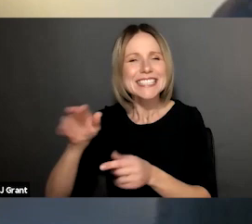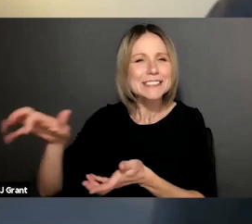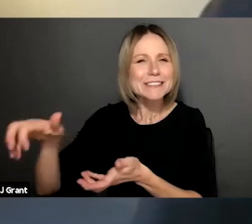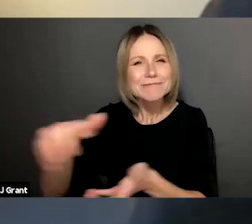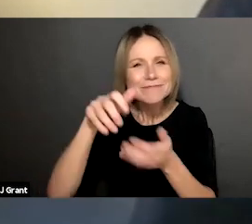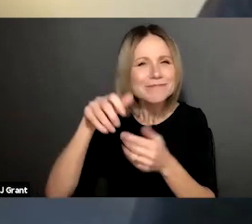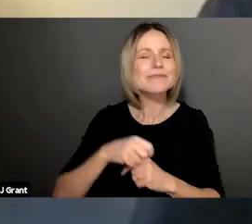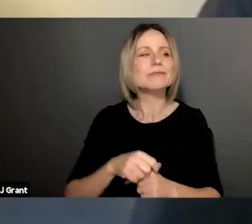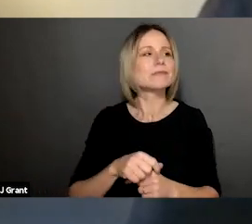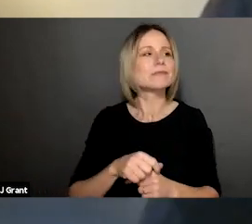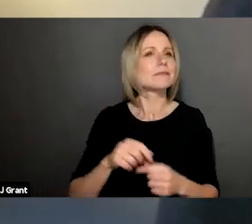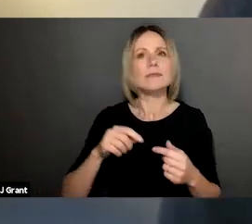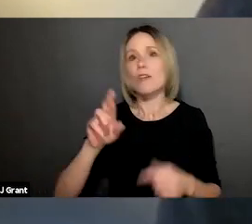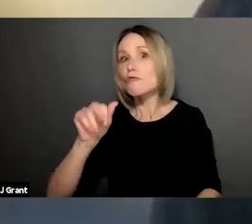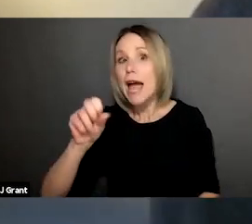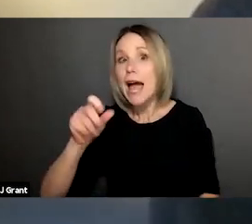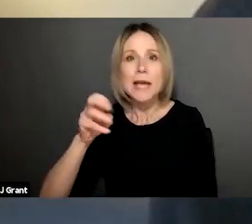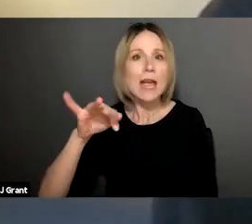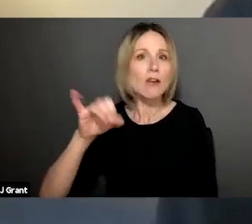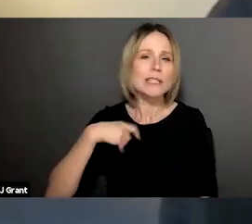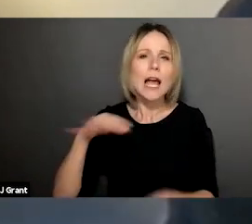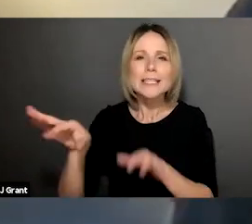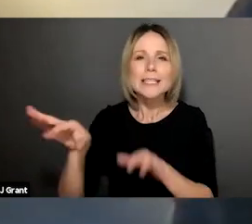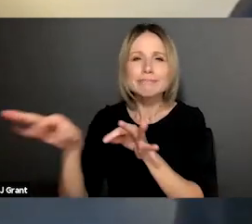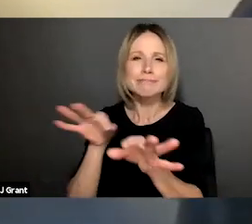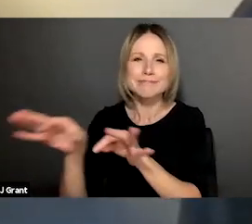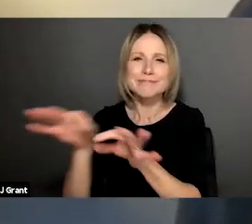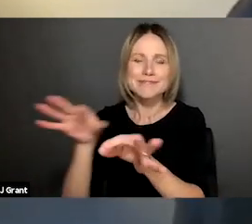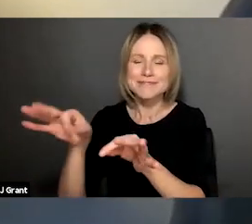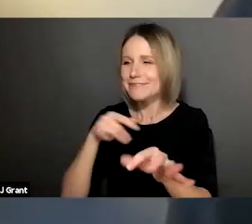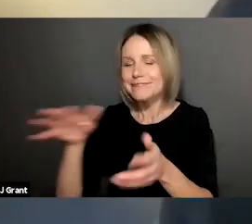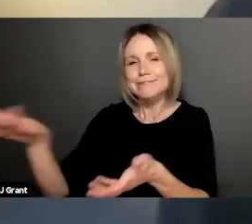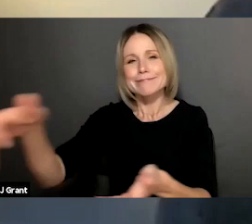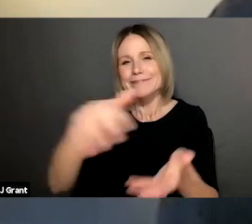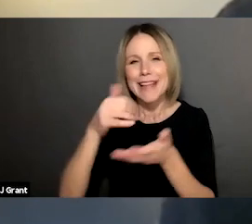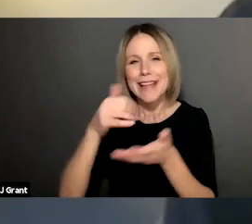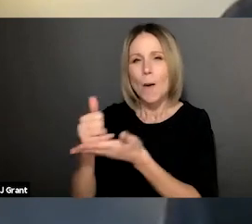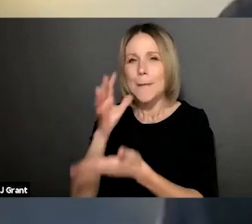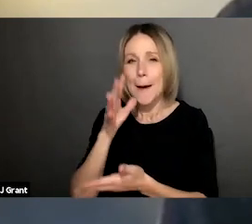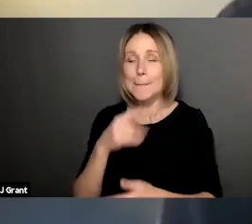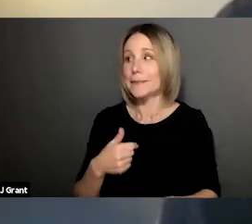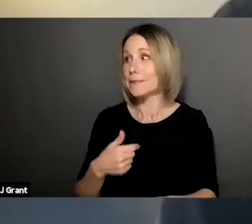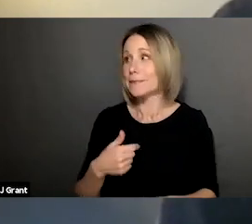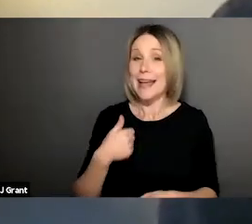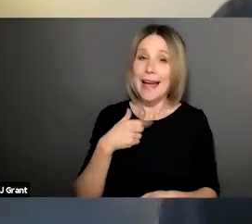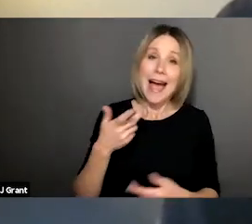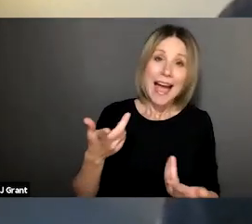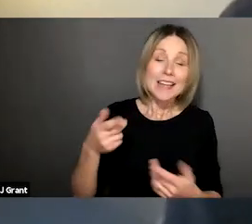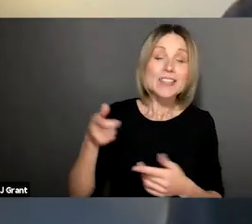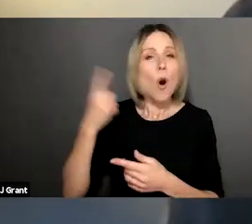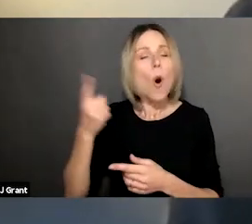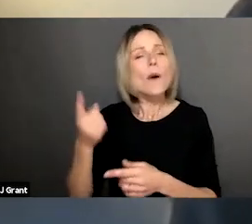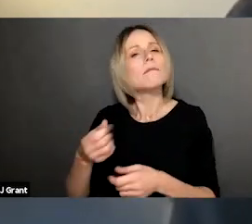I like to think that I helped her in some of her canning efforts. I'm sure I did not help, but I certainly